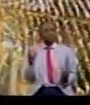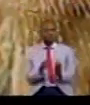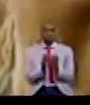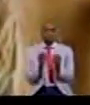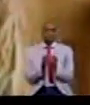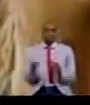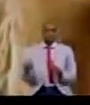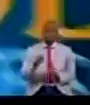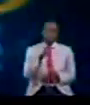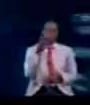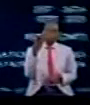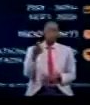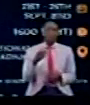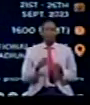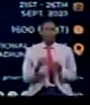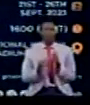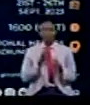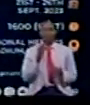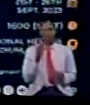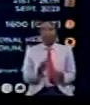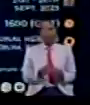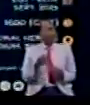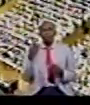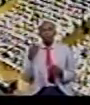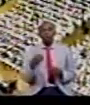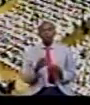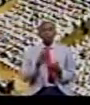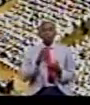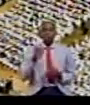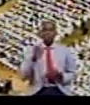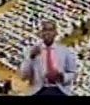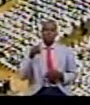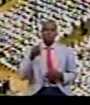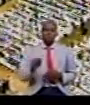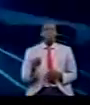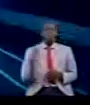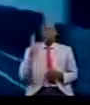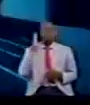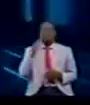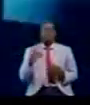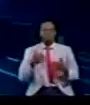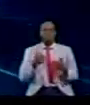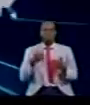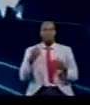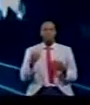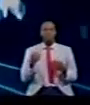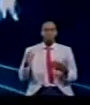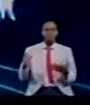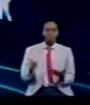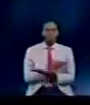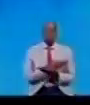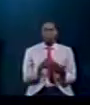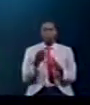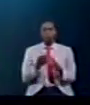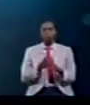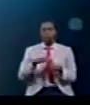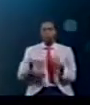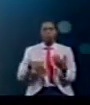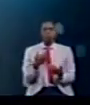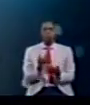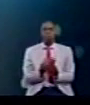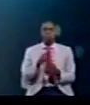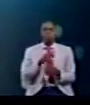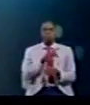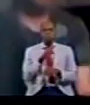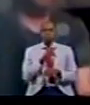open your mouth and worship God once again. Many of us have made several journeys here and there, traveling from one one place to another, and God